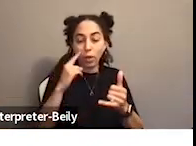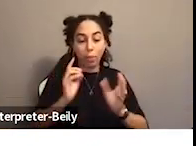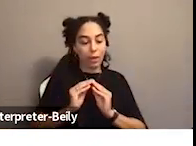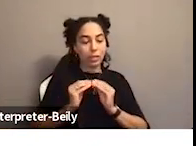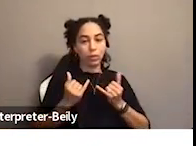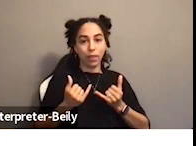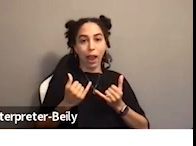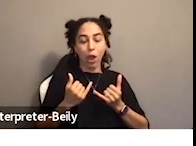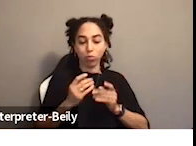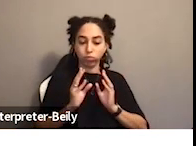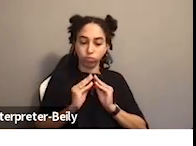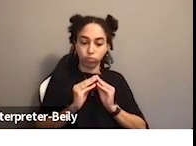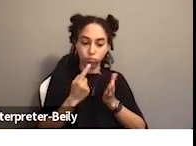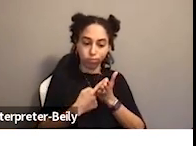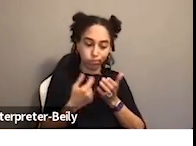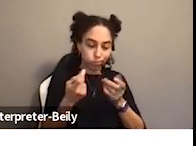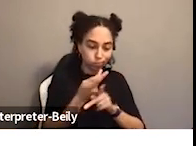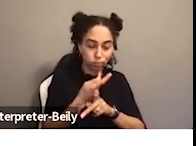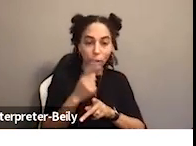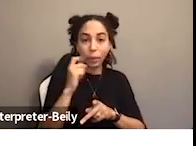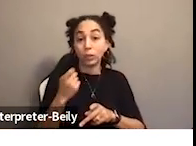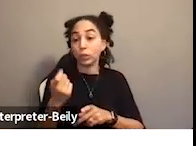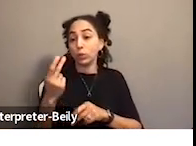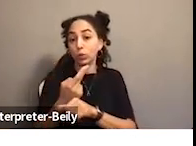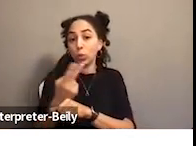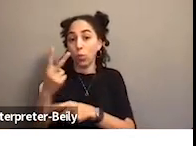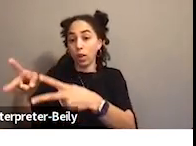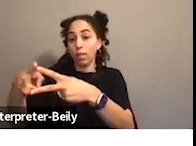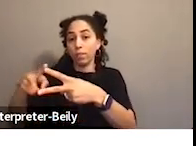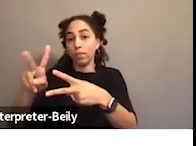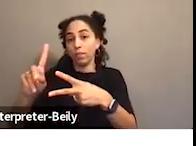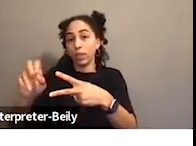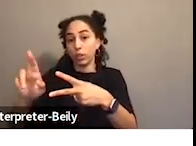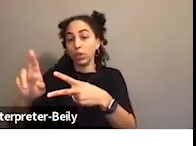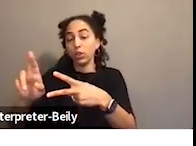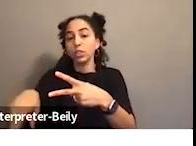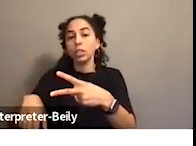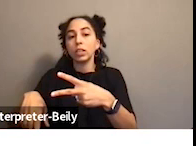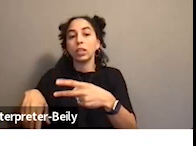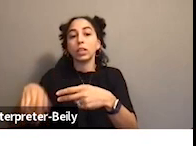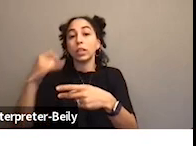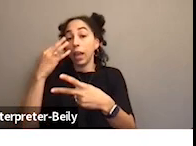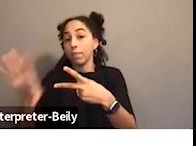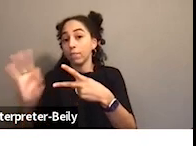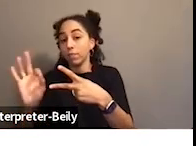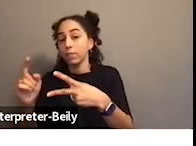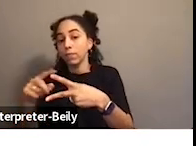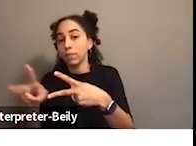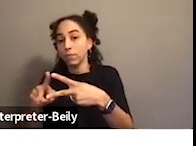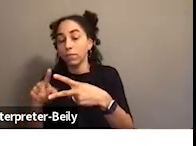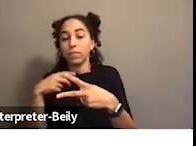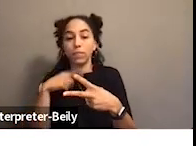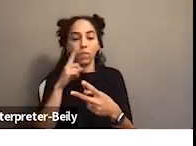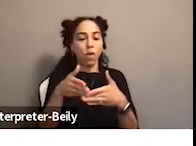tricky if a county board is using one of those vendors that we mentioned, the BritCo or Primary Solutions. To be considered a